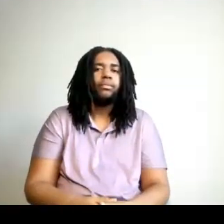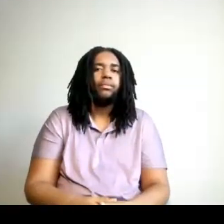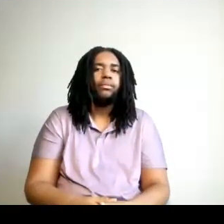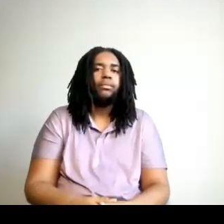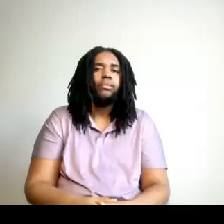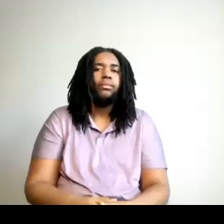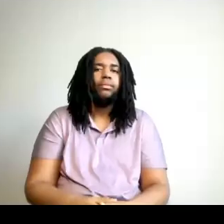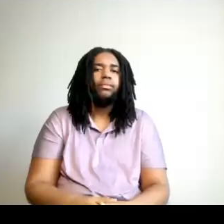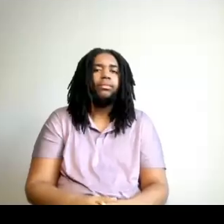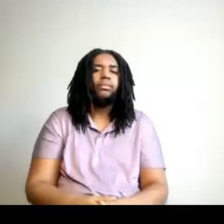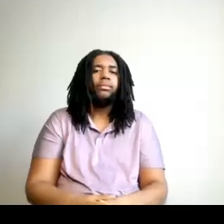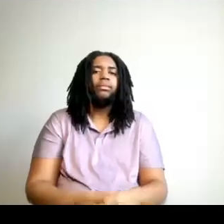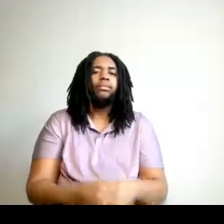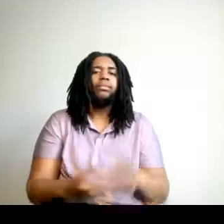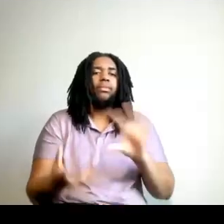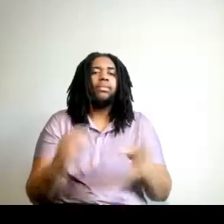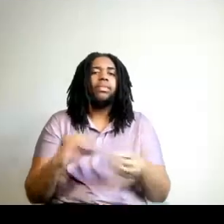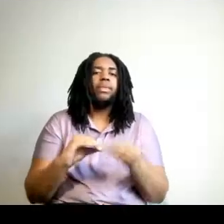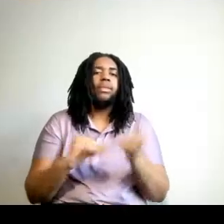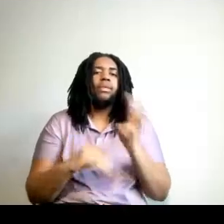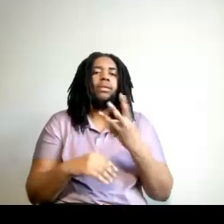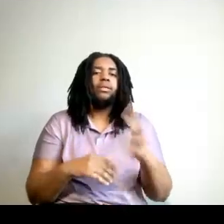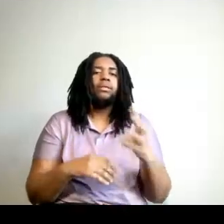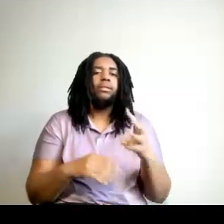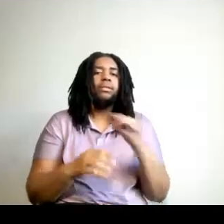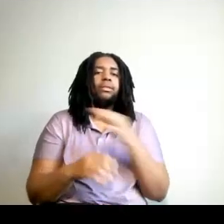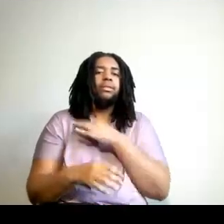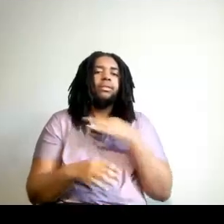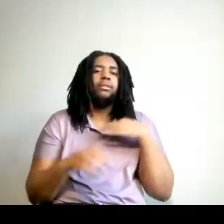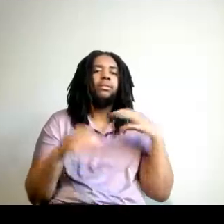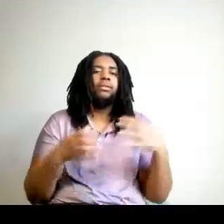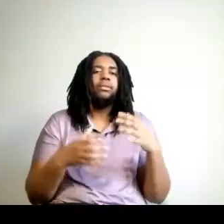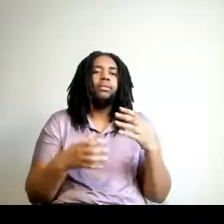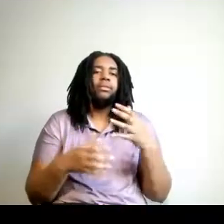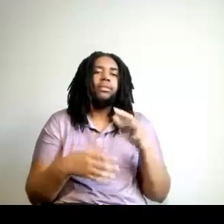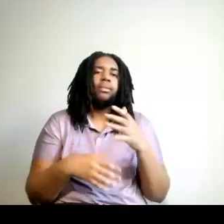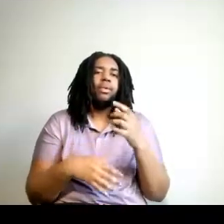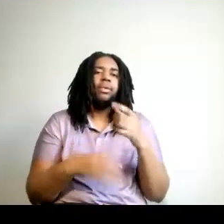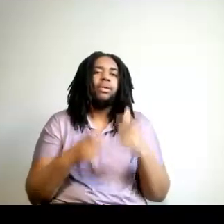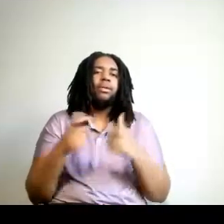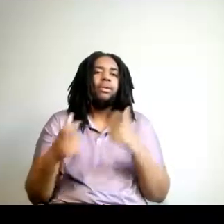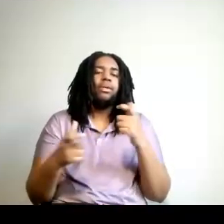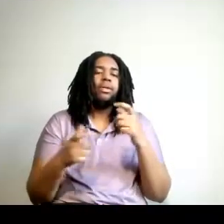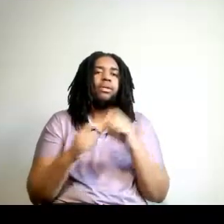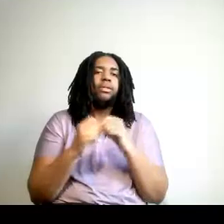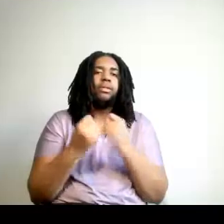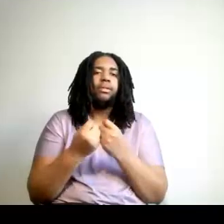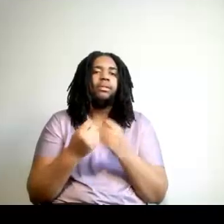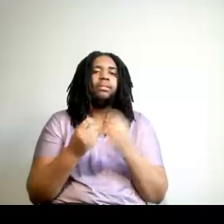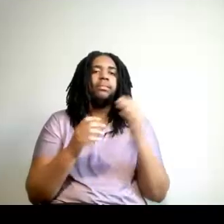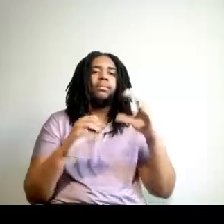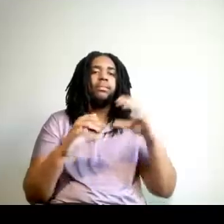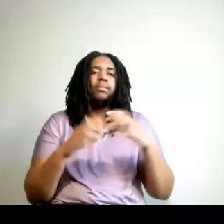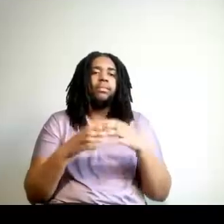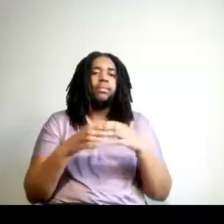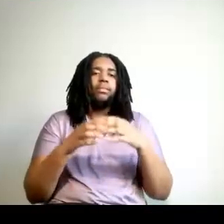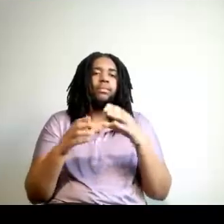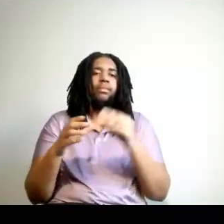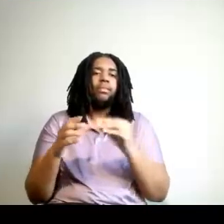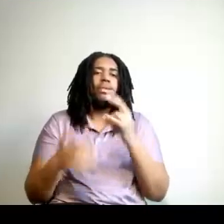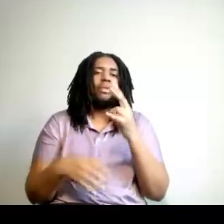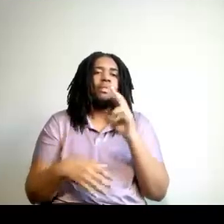We had 16 of us that were on our semi-large team, and 7 of us who kind of took the guiding